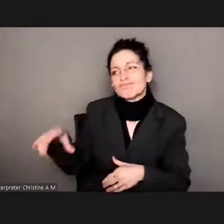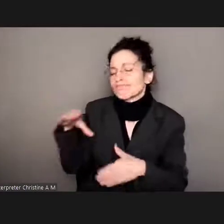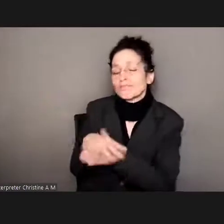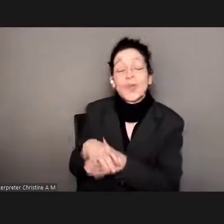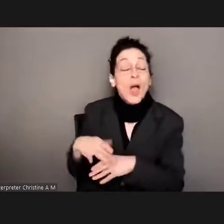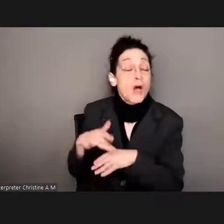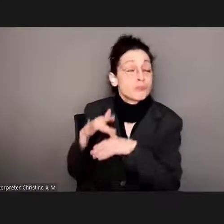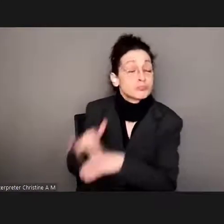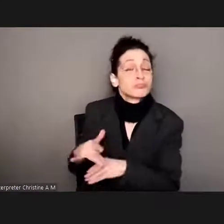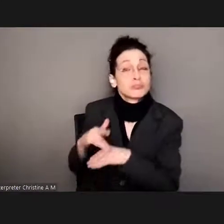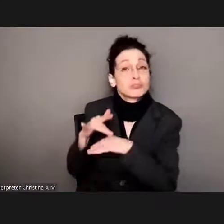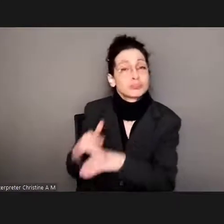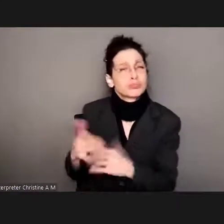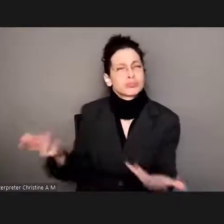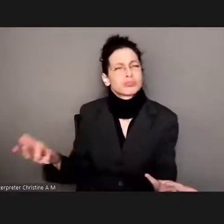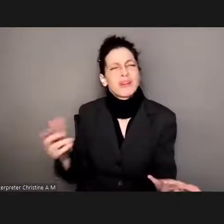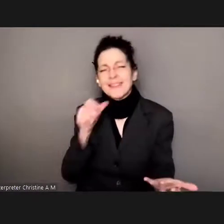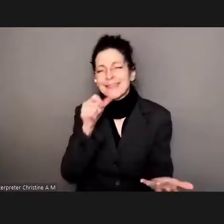Summon patience.